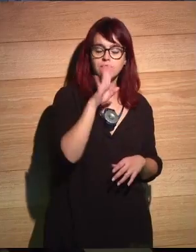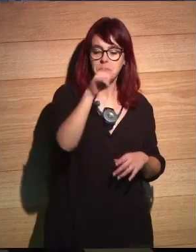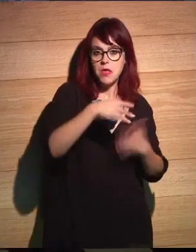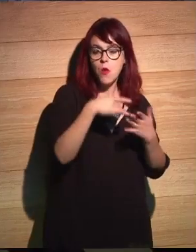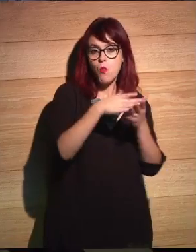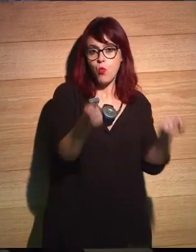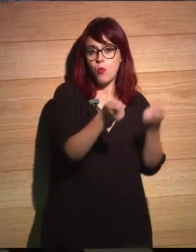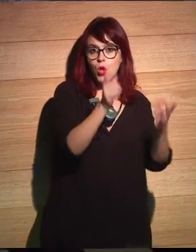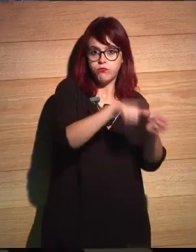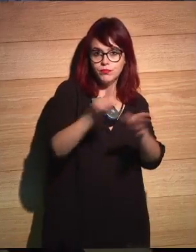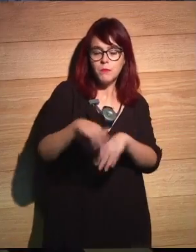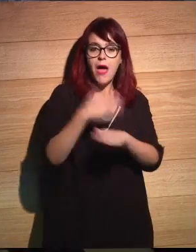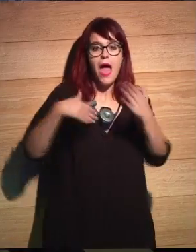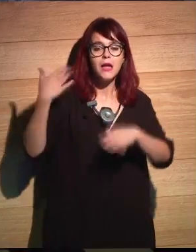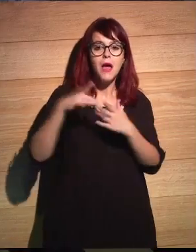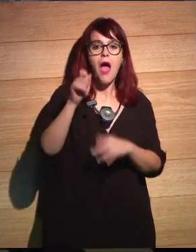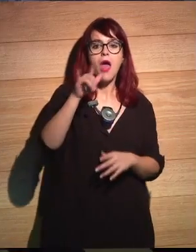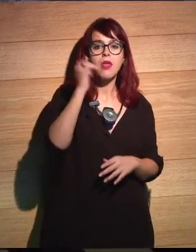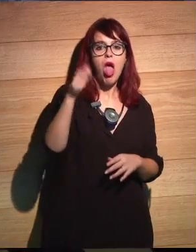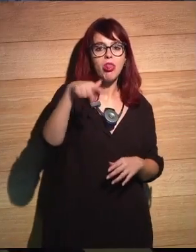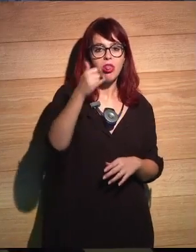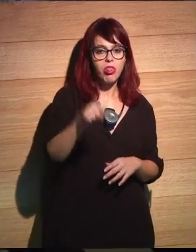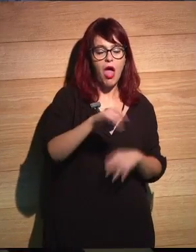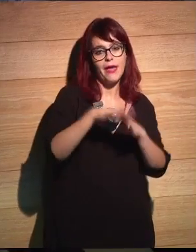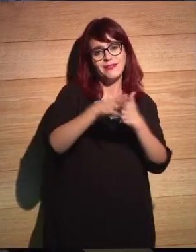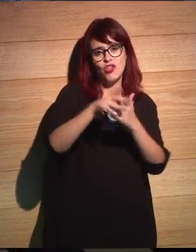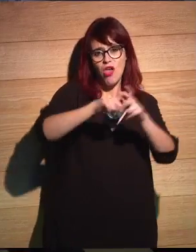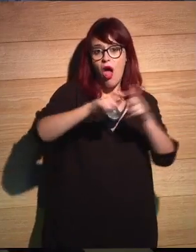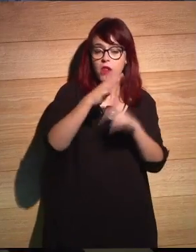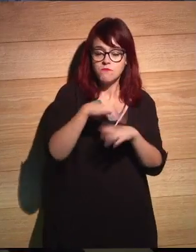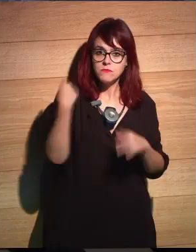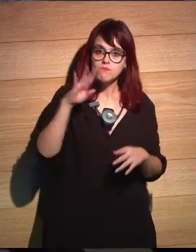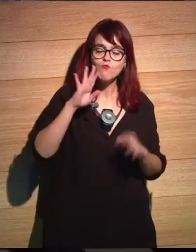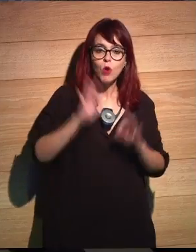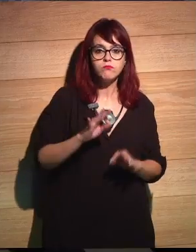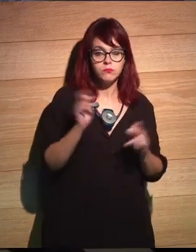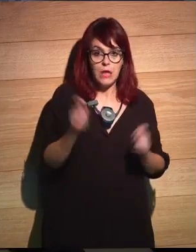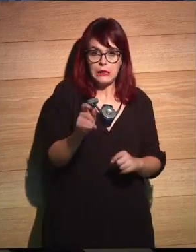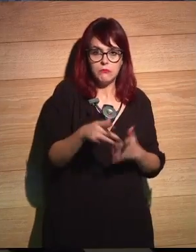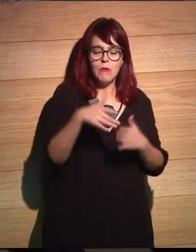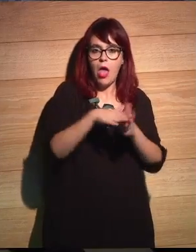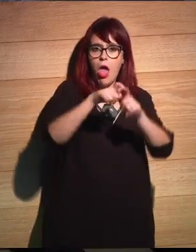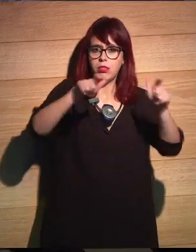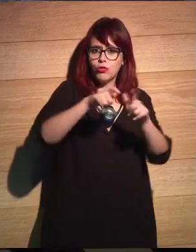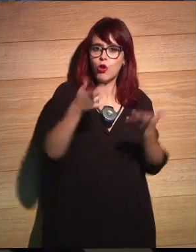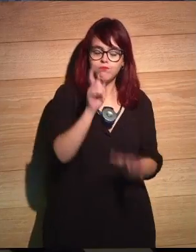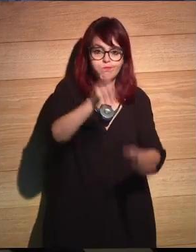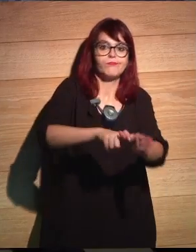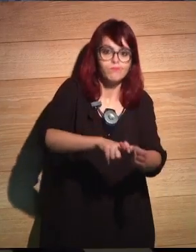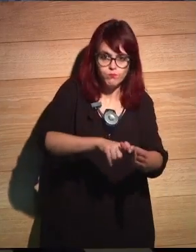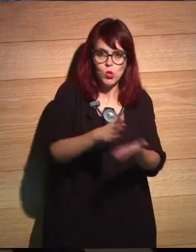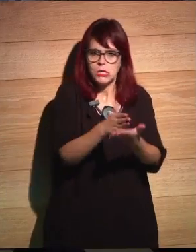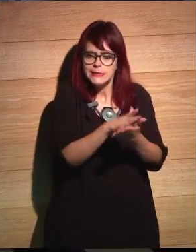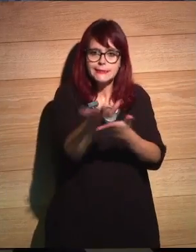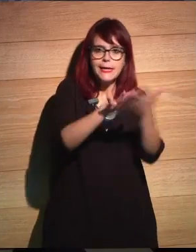John Tarrida, who is the editor, is a very good one. And then in Alianza Editorial, my previous publisher, the same. They